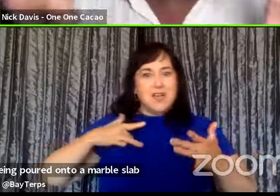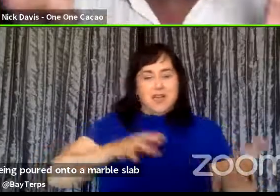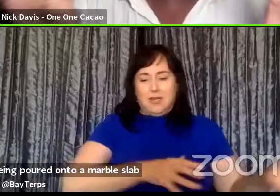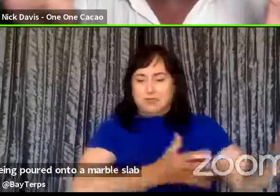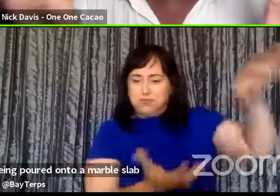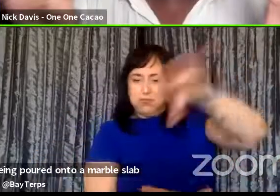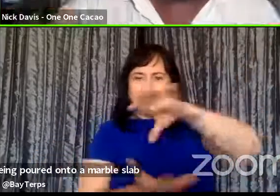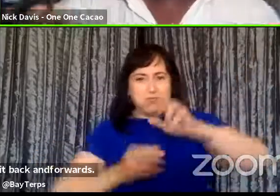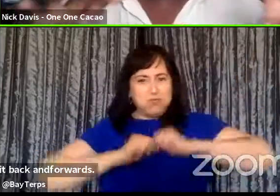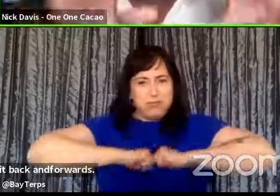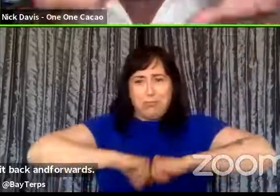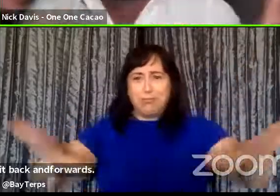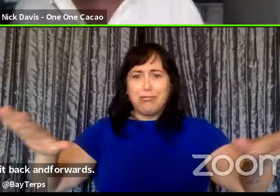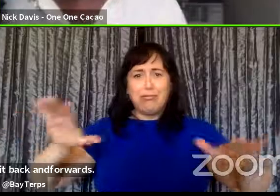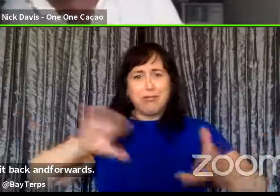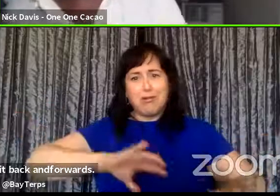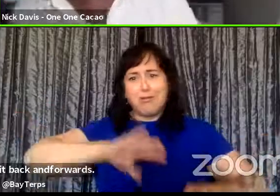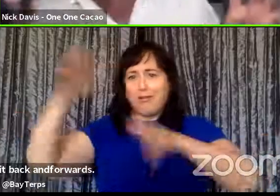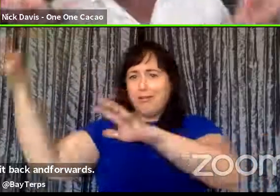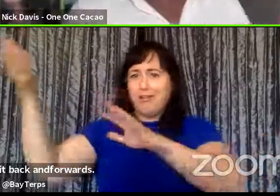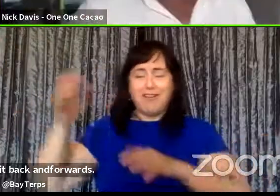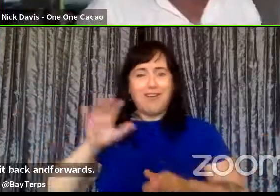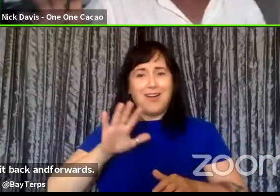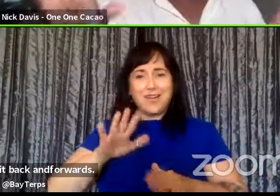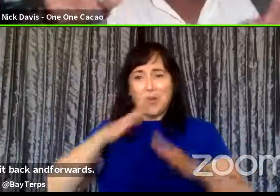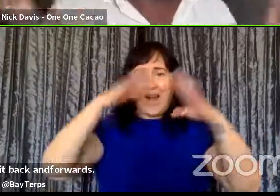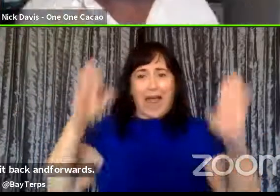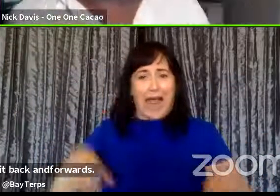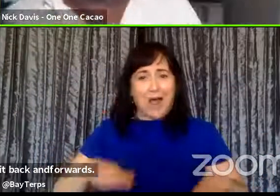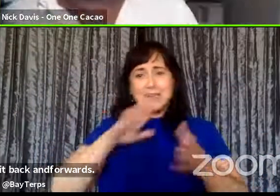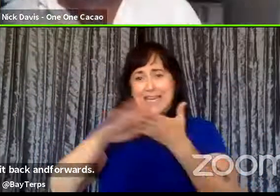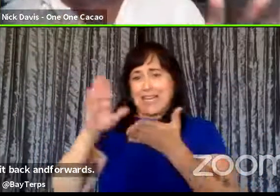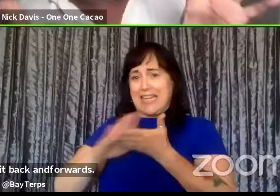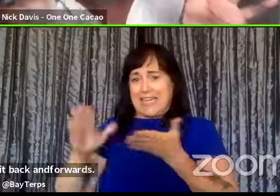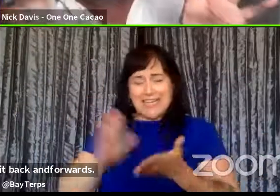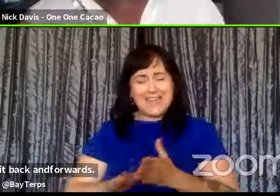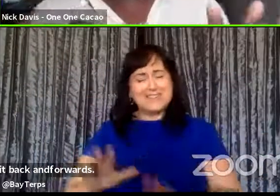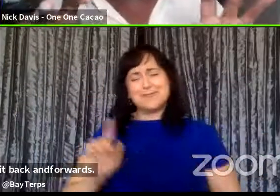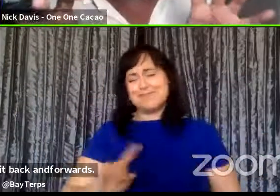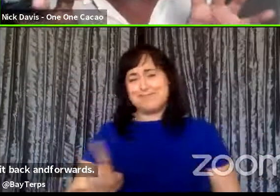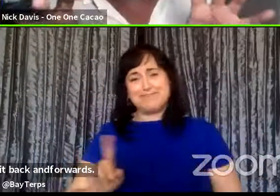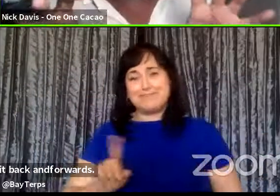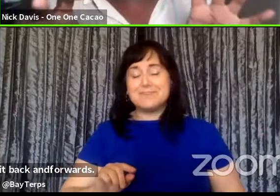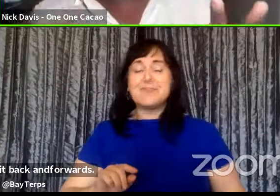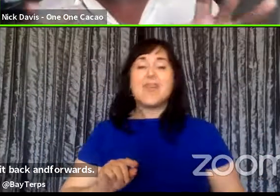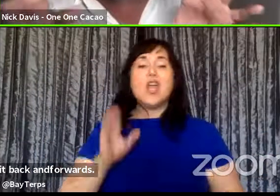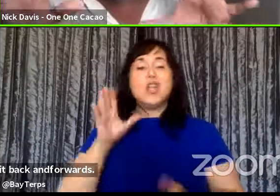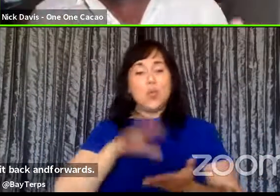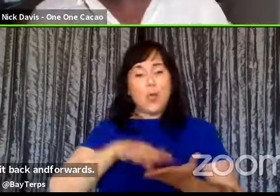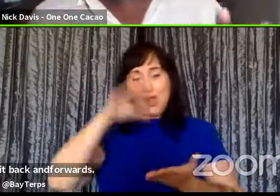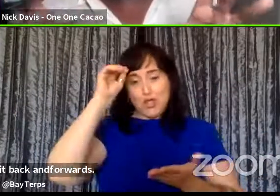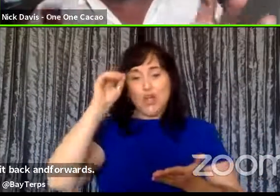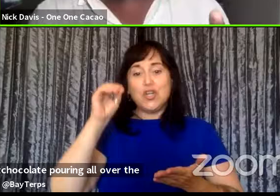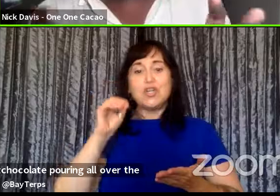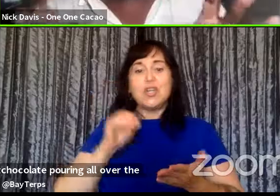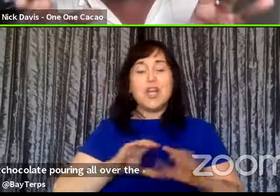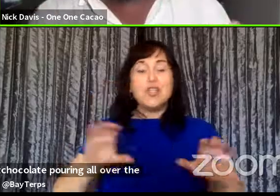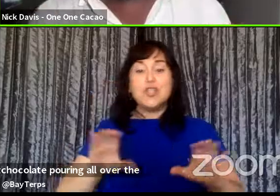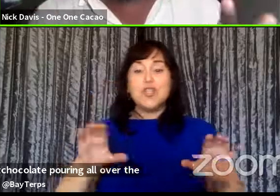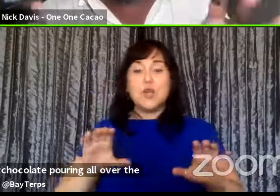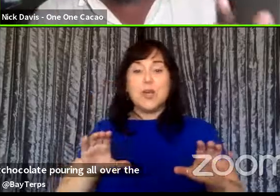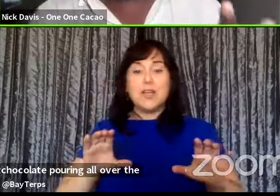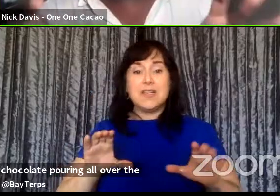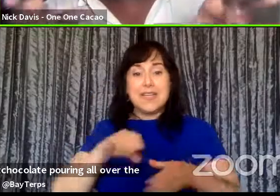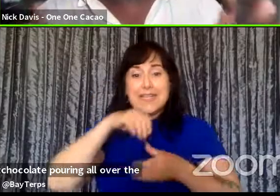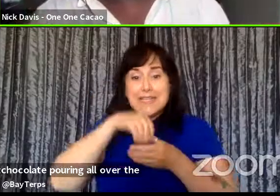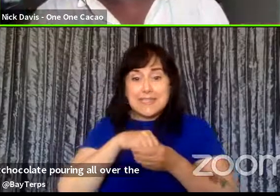sideboard, ruining your house and cleaning it for the next year or so. Basically, you're going to be learning to do this just